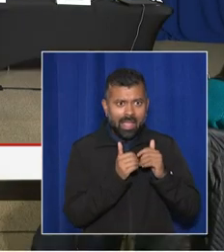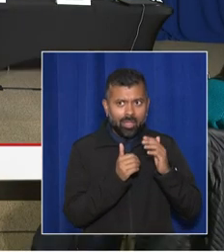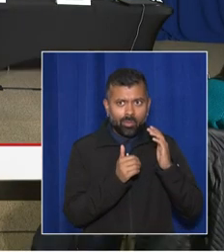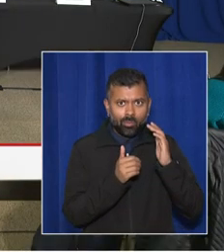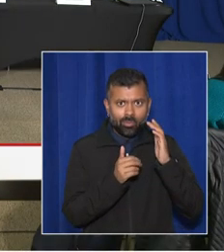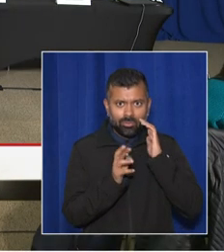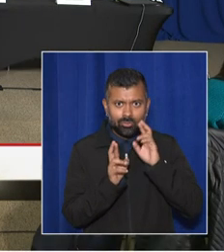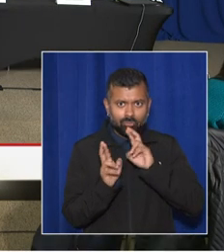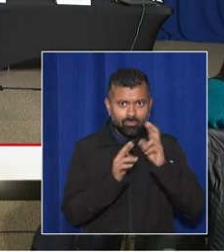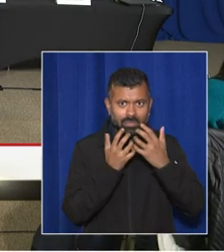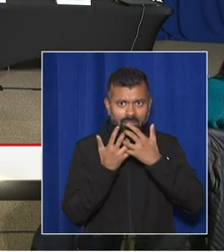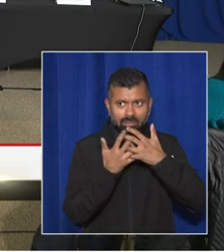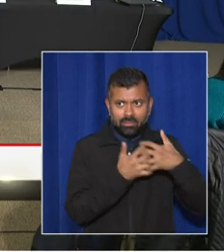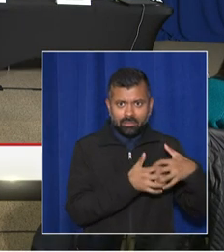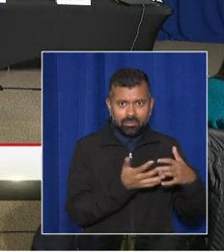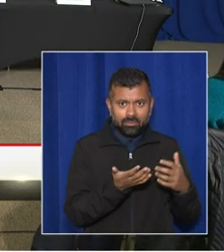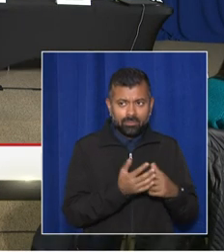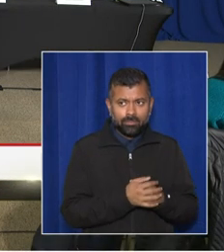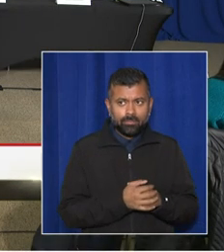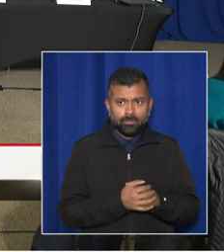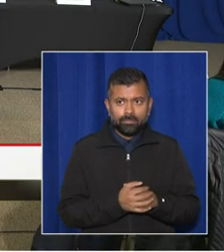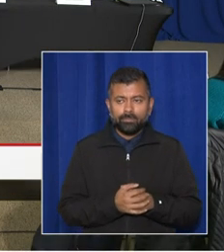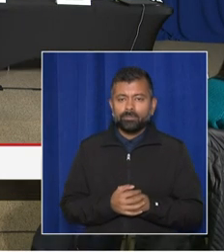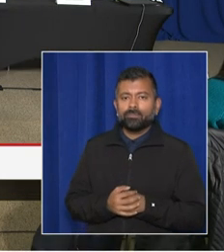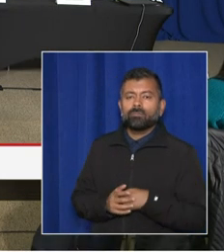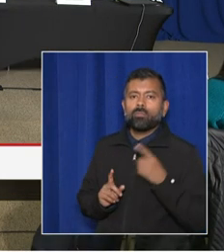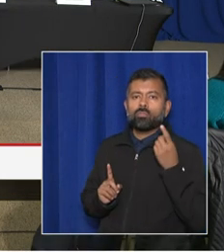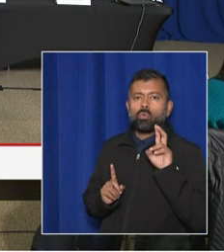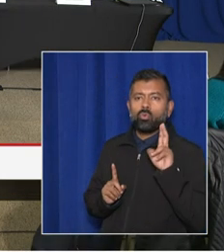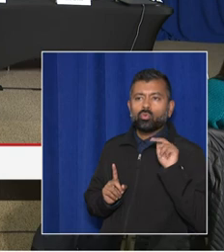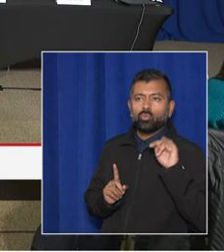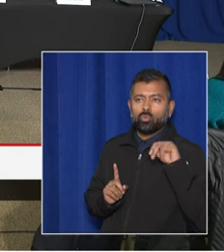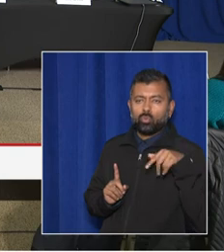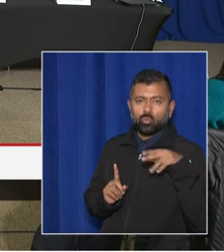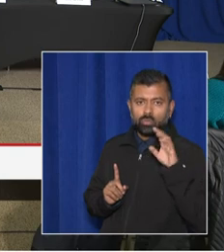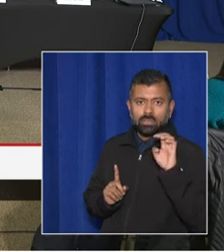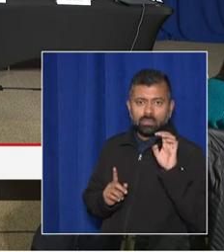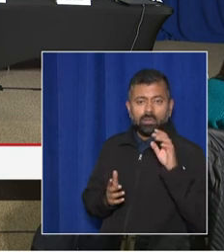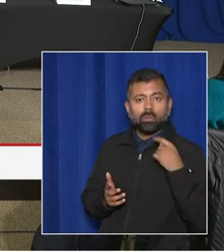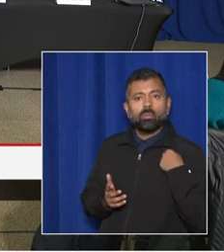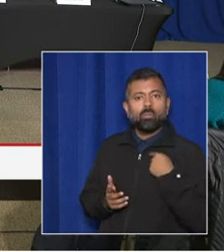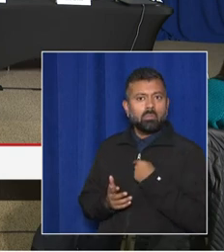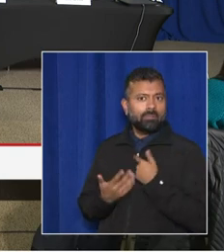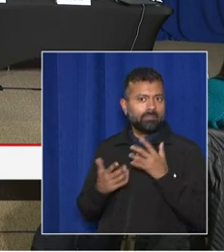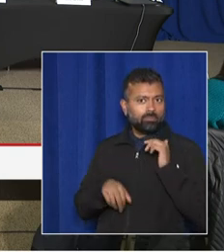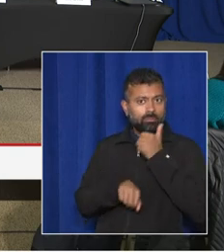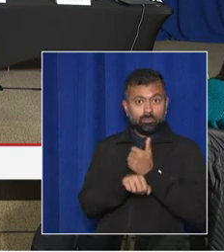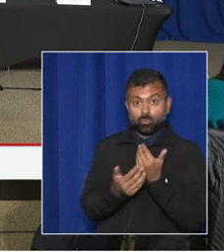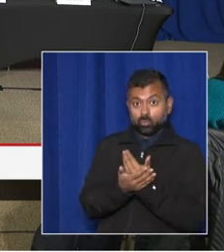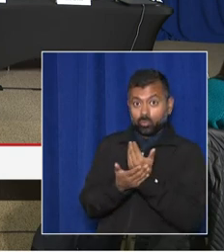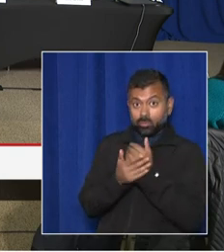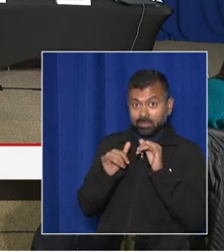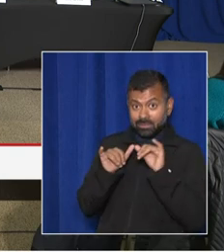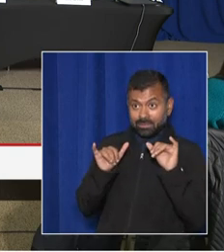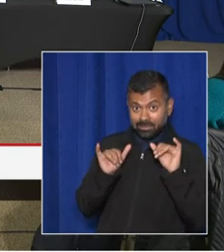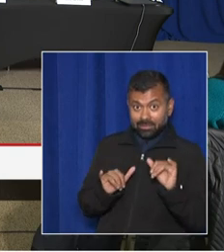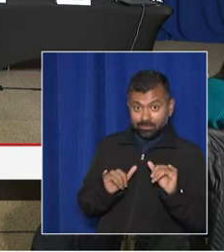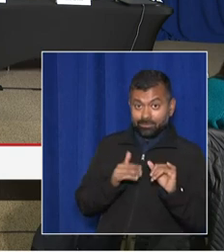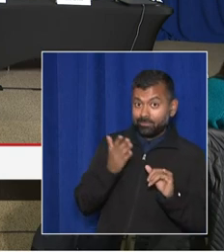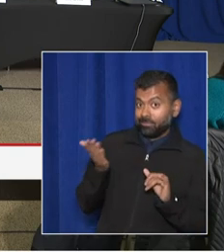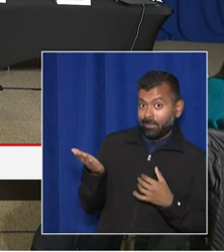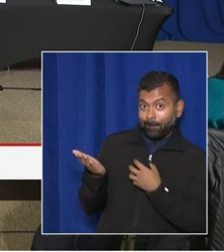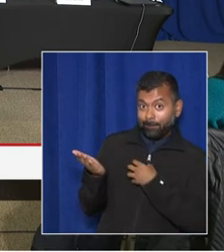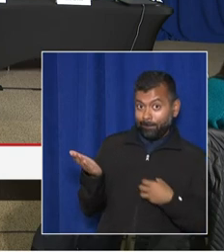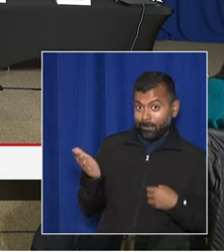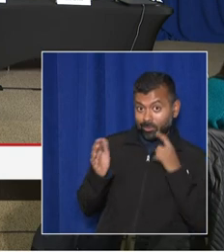we have launched a brand new system, like the mayor has said, and it is far simpler and easier to use to file